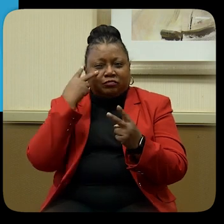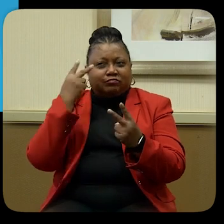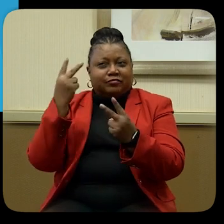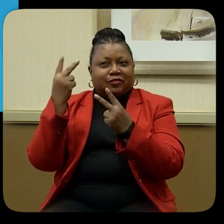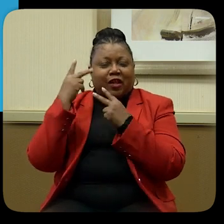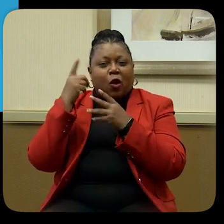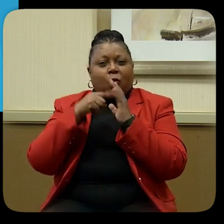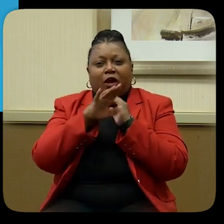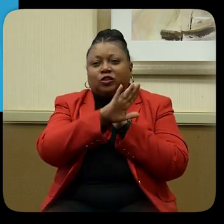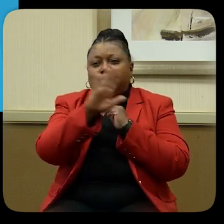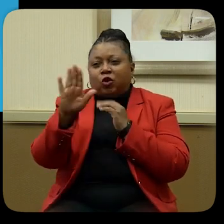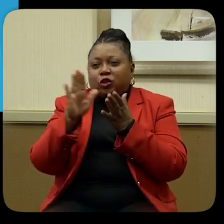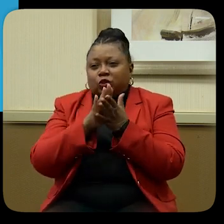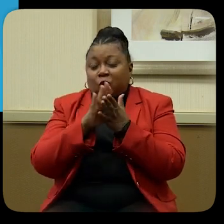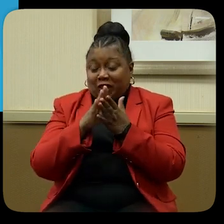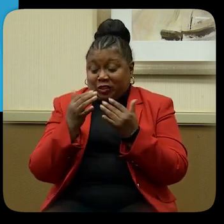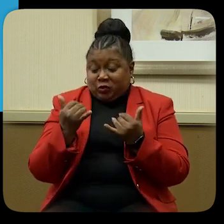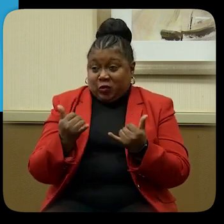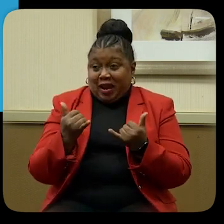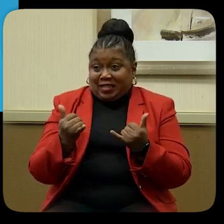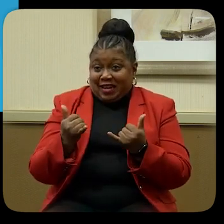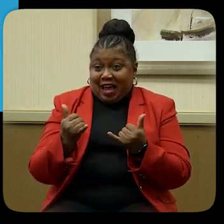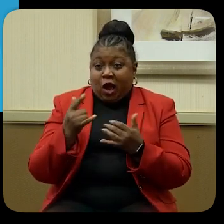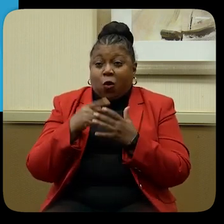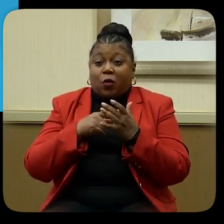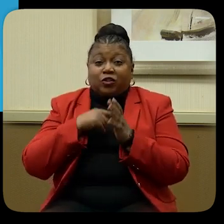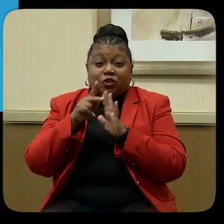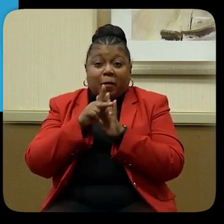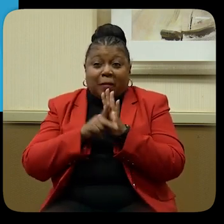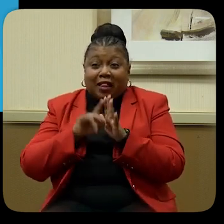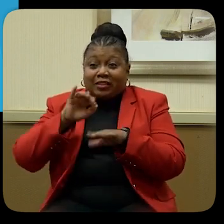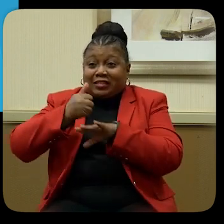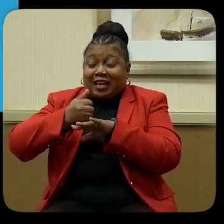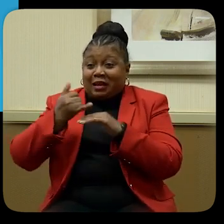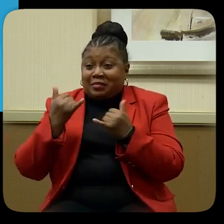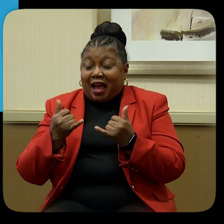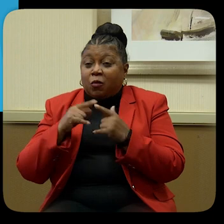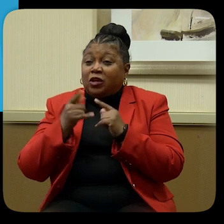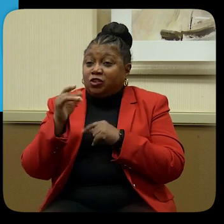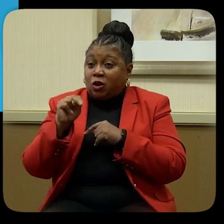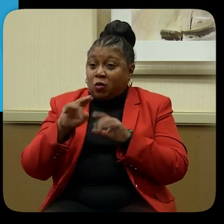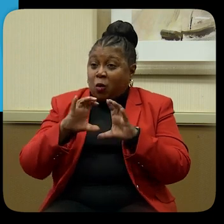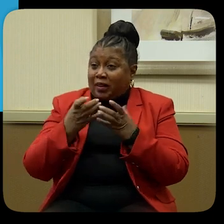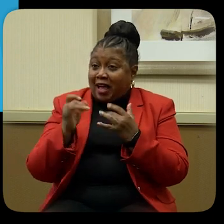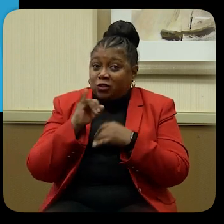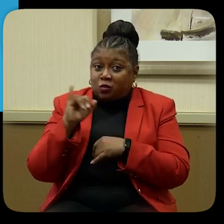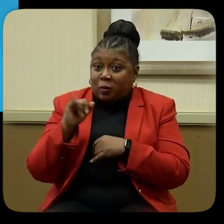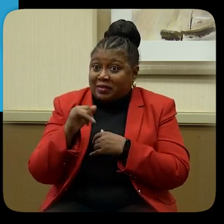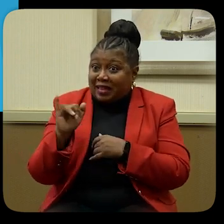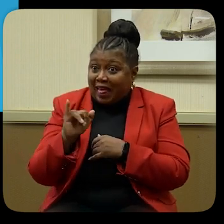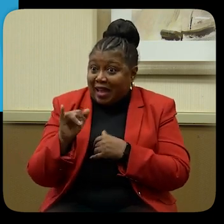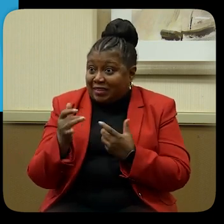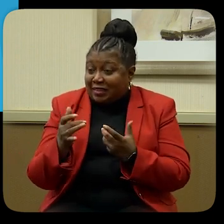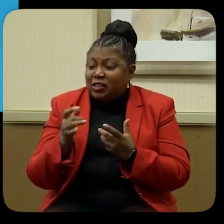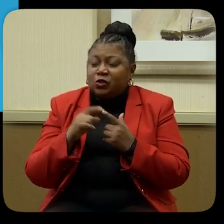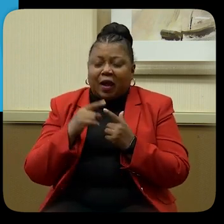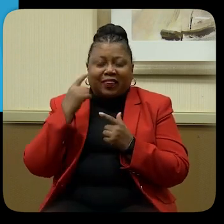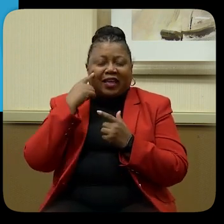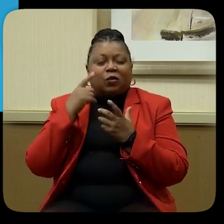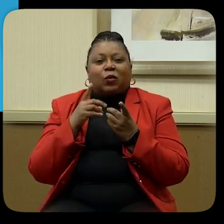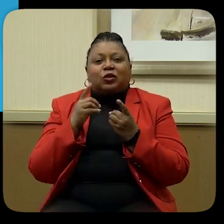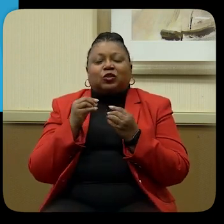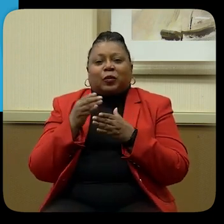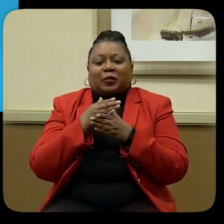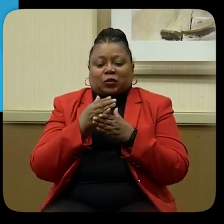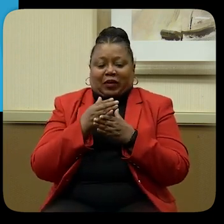on what your school is right now, what your policies are, what your own classroom is like. So I think what we'll